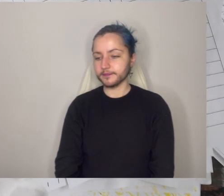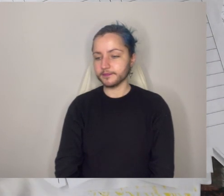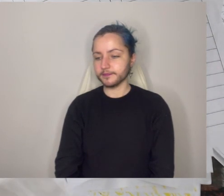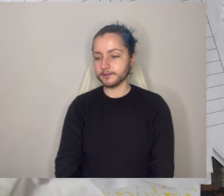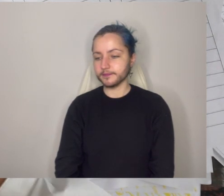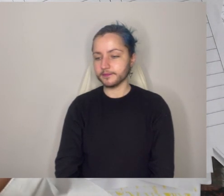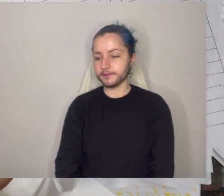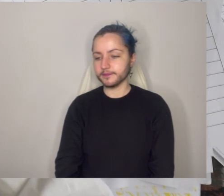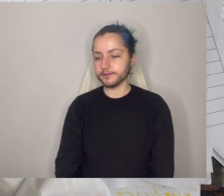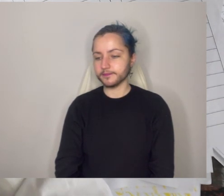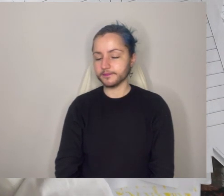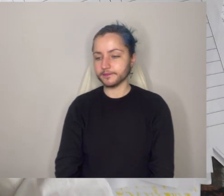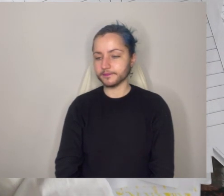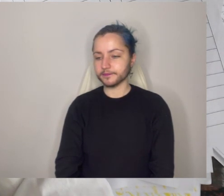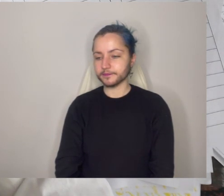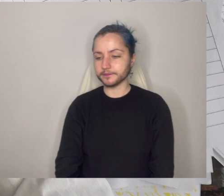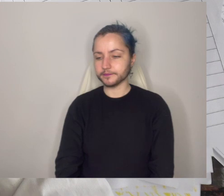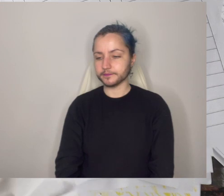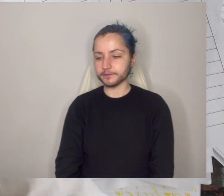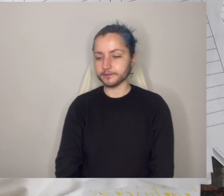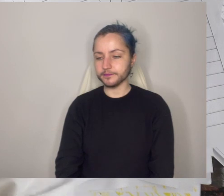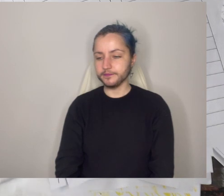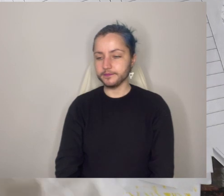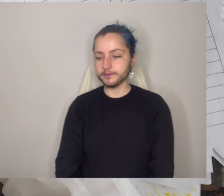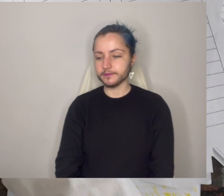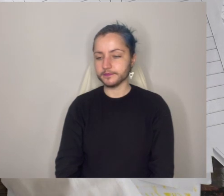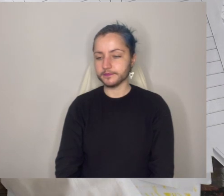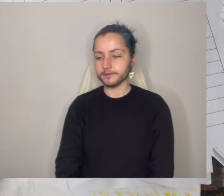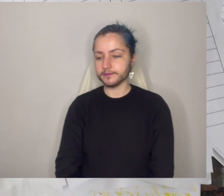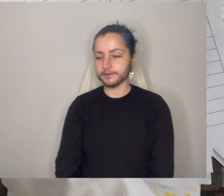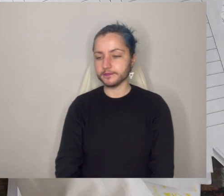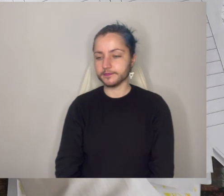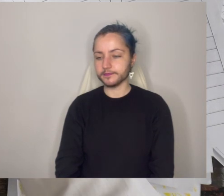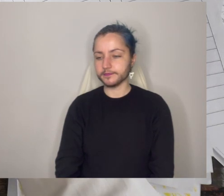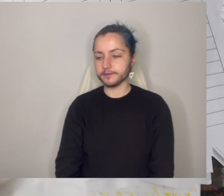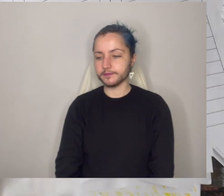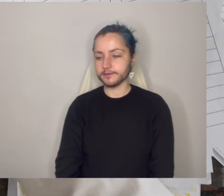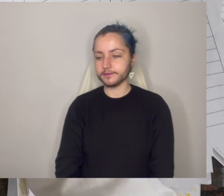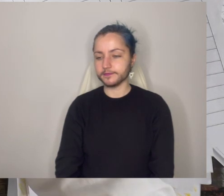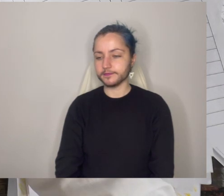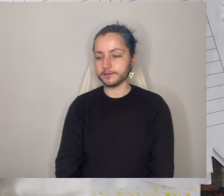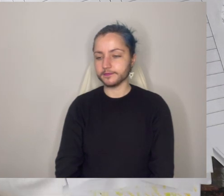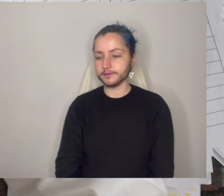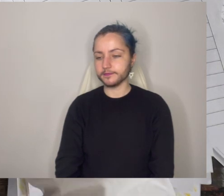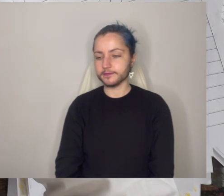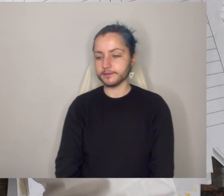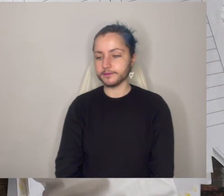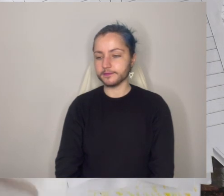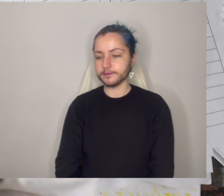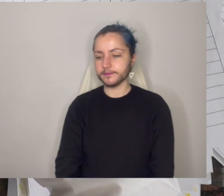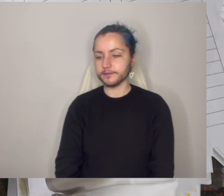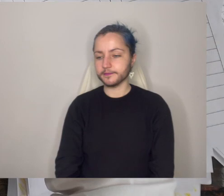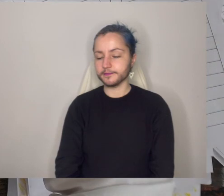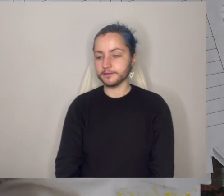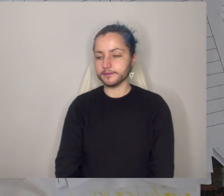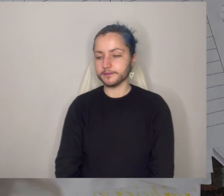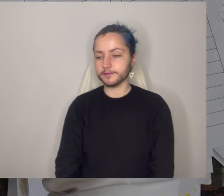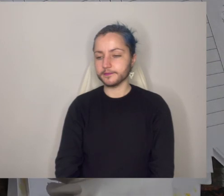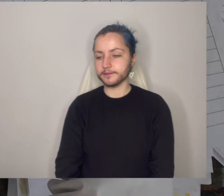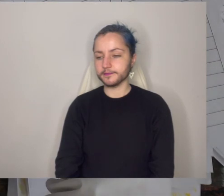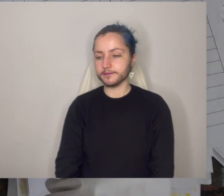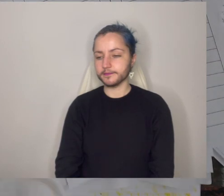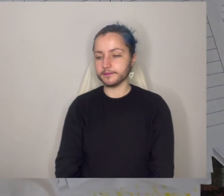draw straight across the page, joining the two marks, and hopefully they'll all match up and you'll get two nice